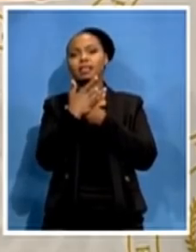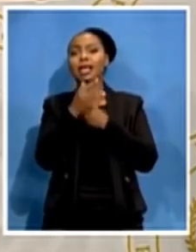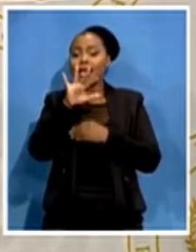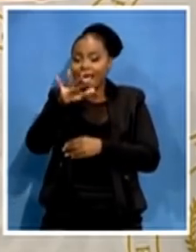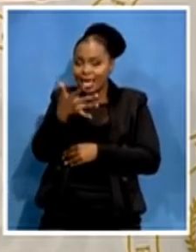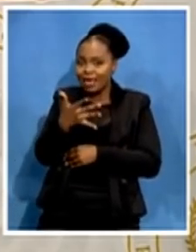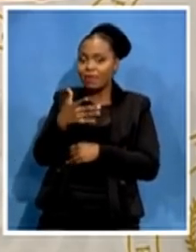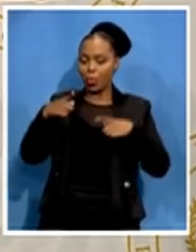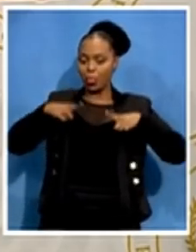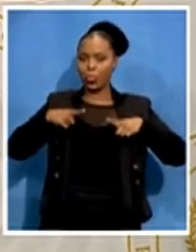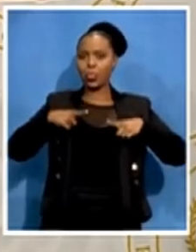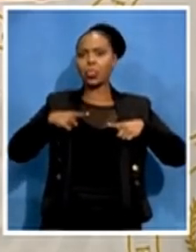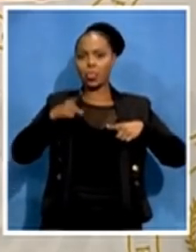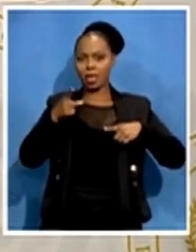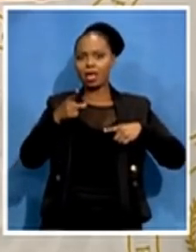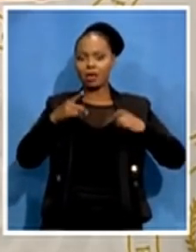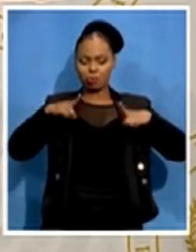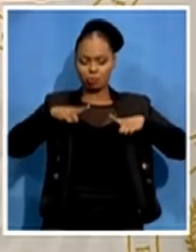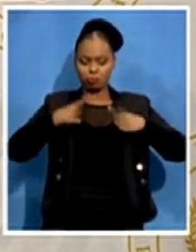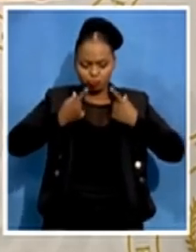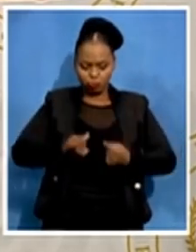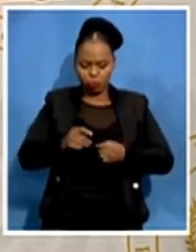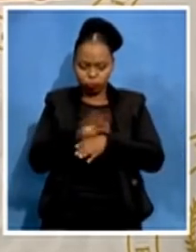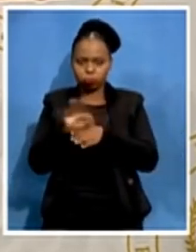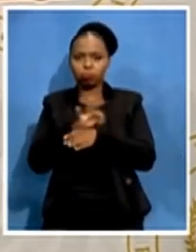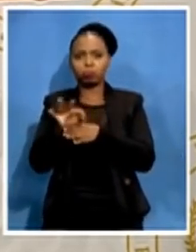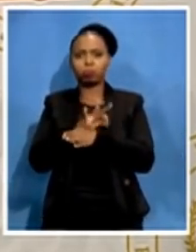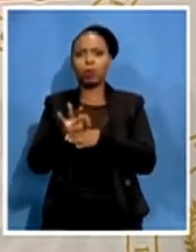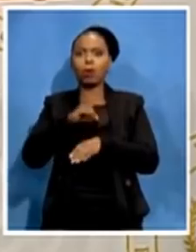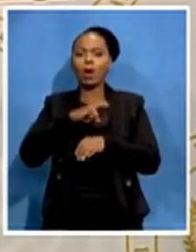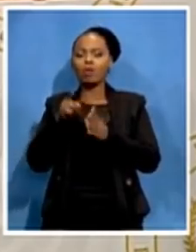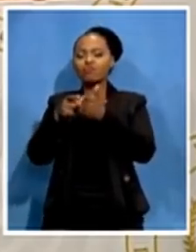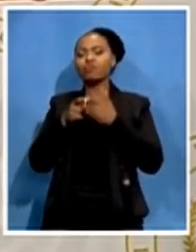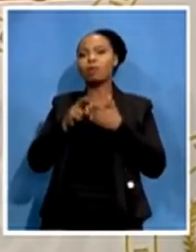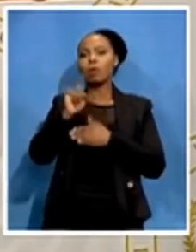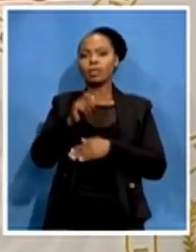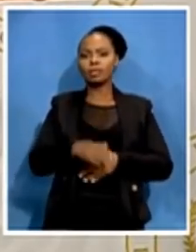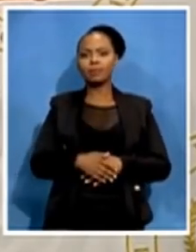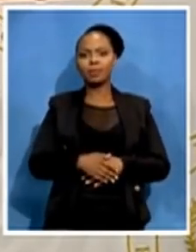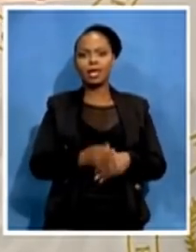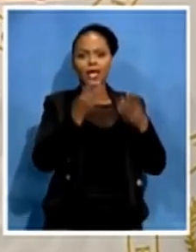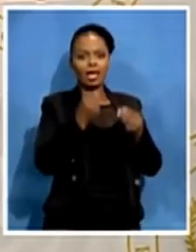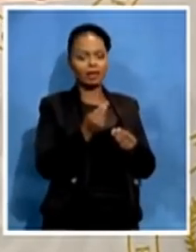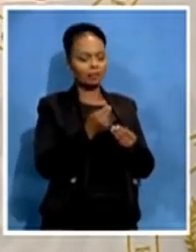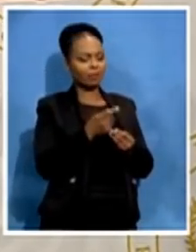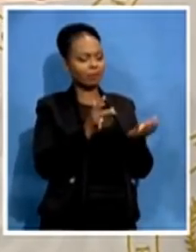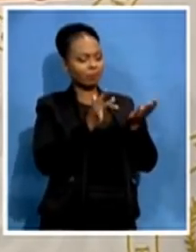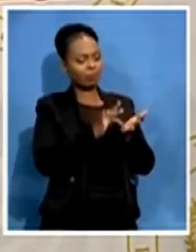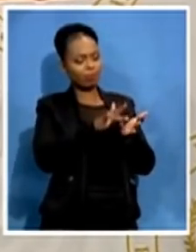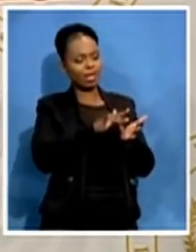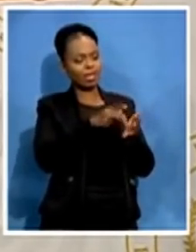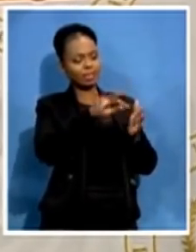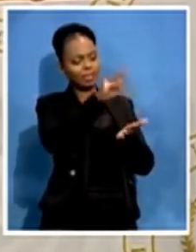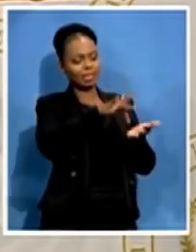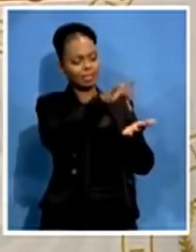Because what it requires is that you have your nerve center here, but you also have your off-site nerve center. When this